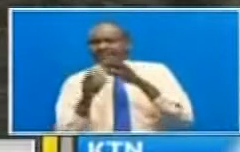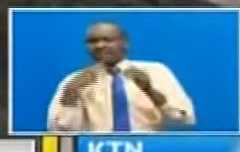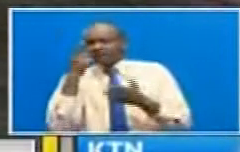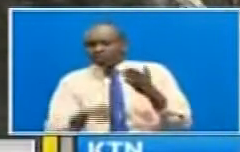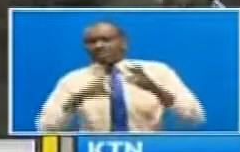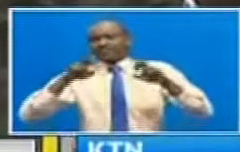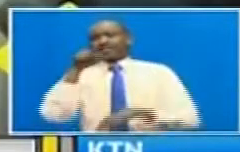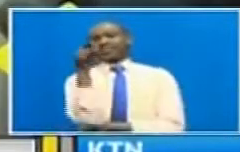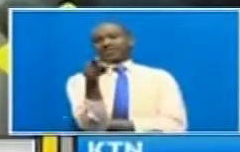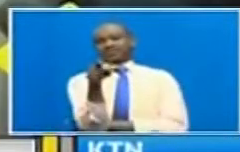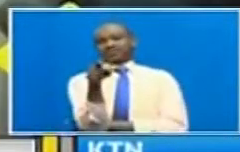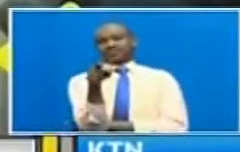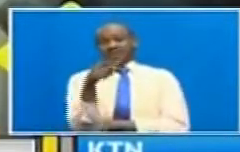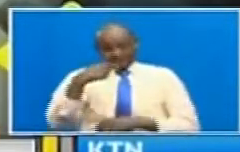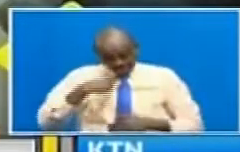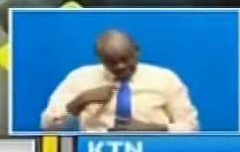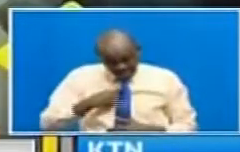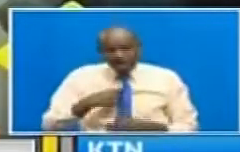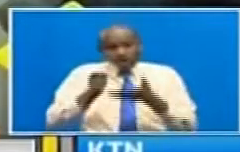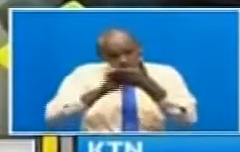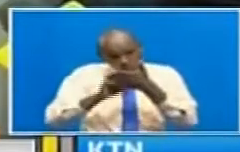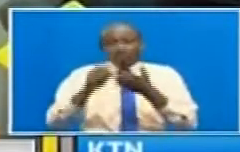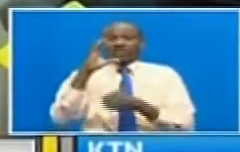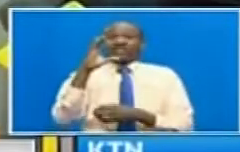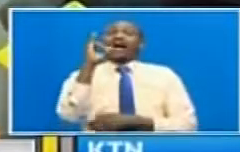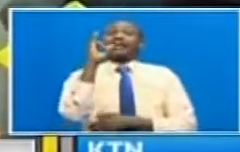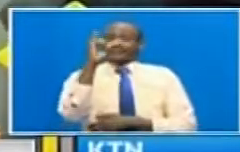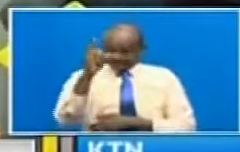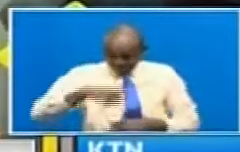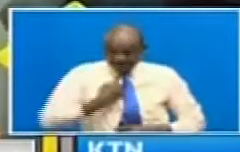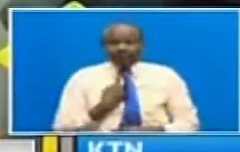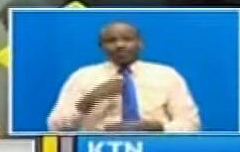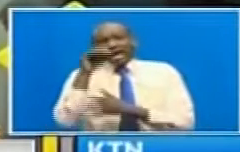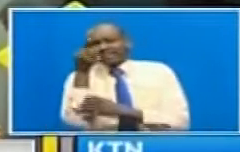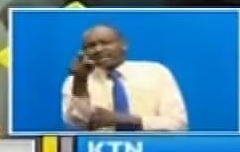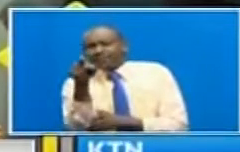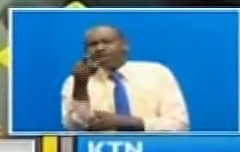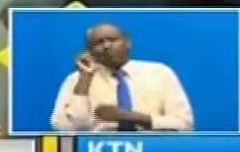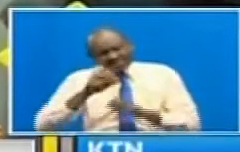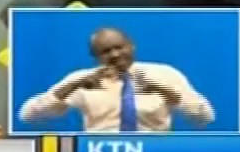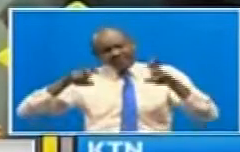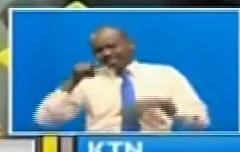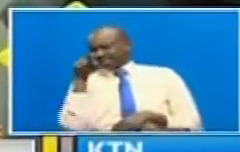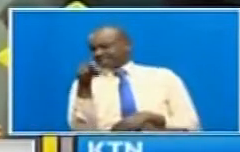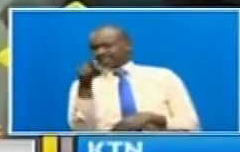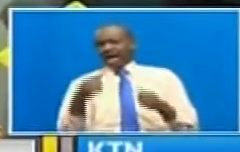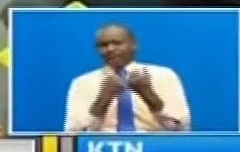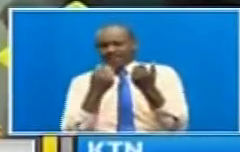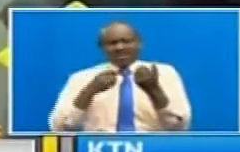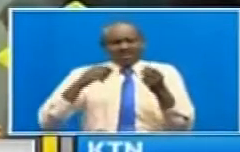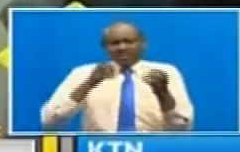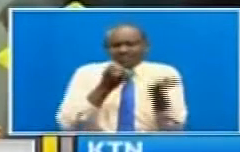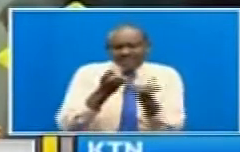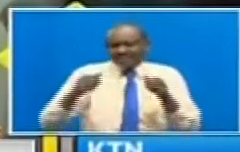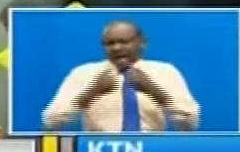for investigations. I am the one who wrote to the CID asking them to investigate